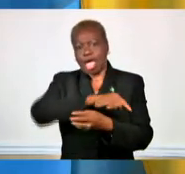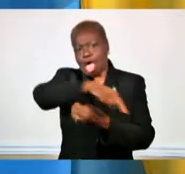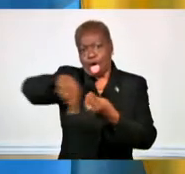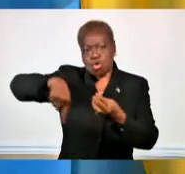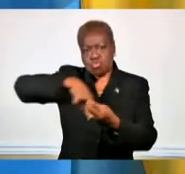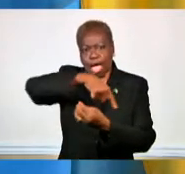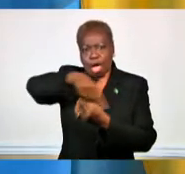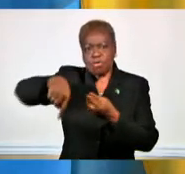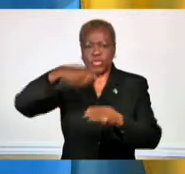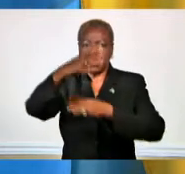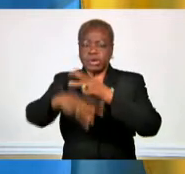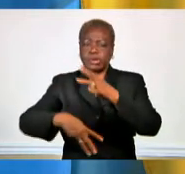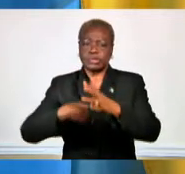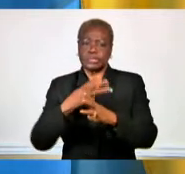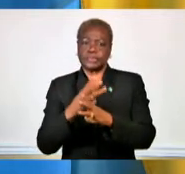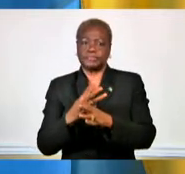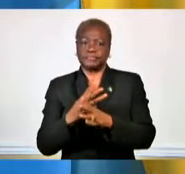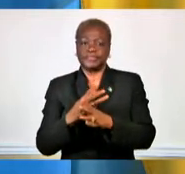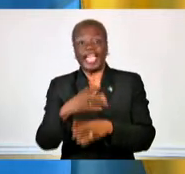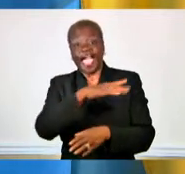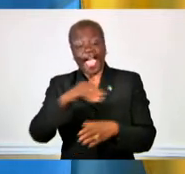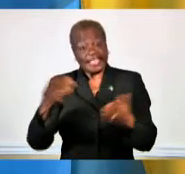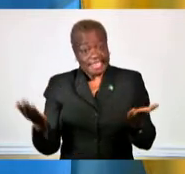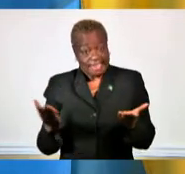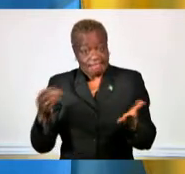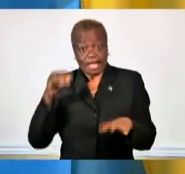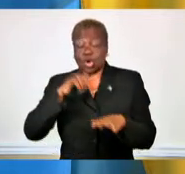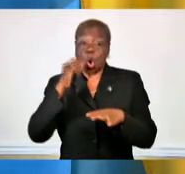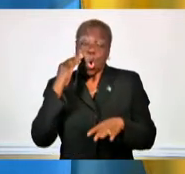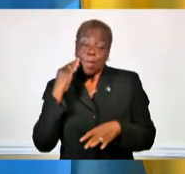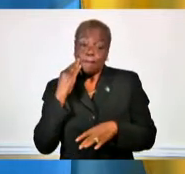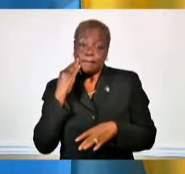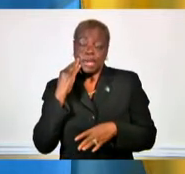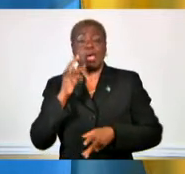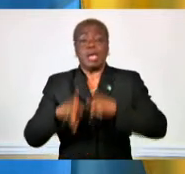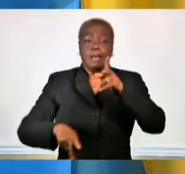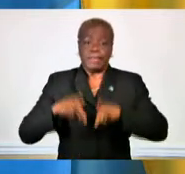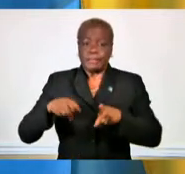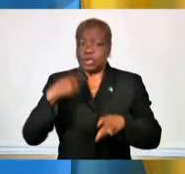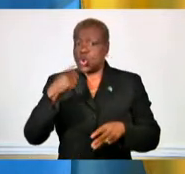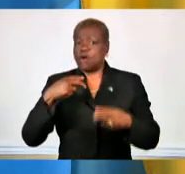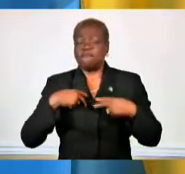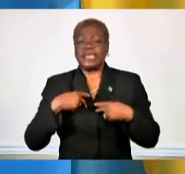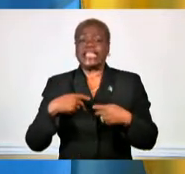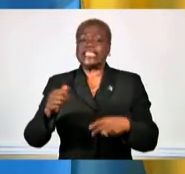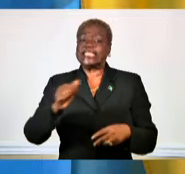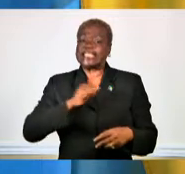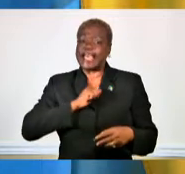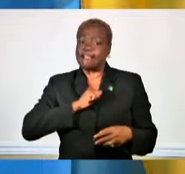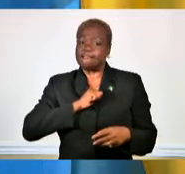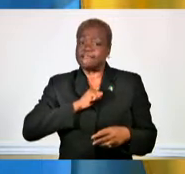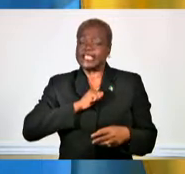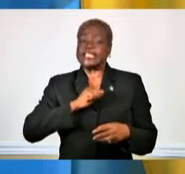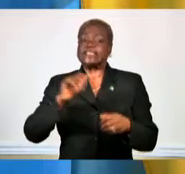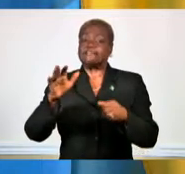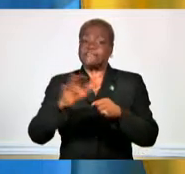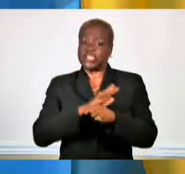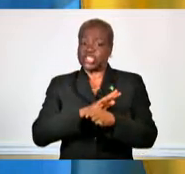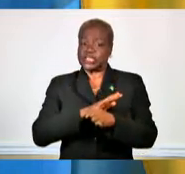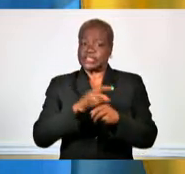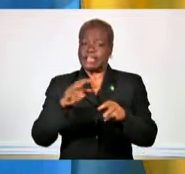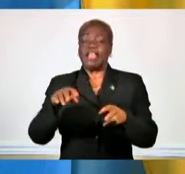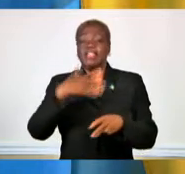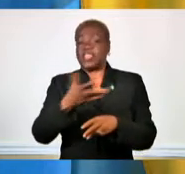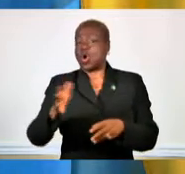Around the world and here at home, people who have been self-sufficient their entire